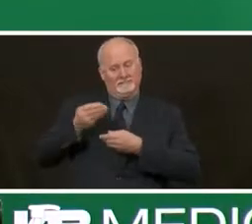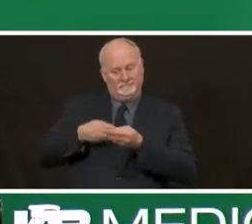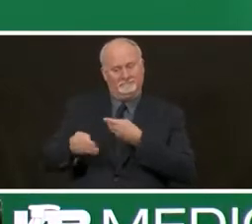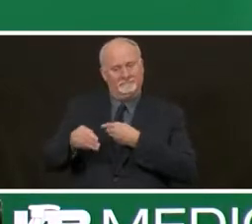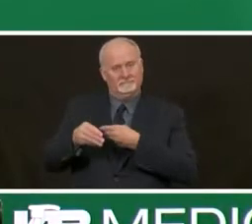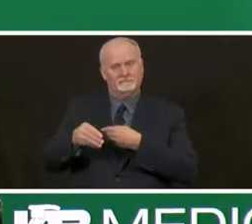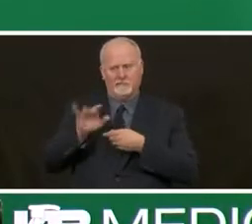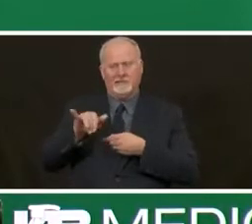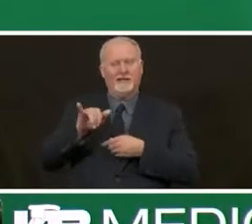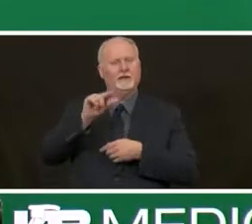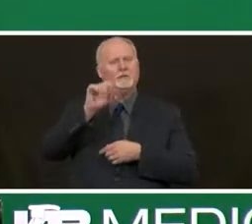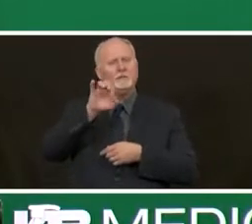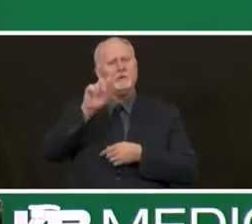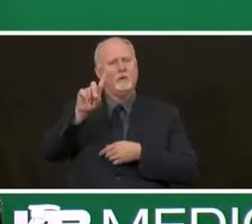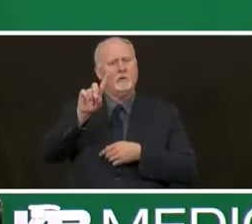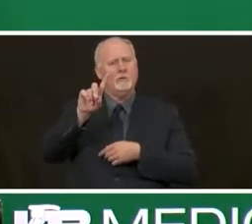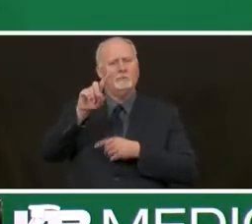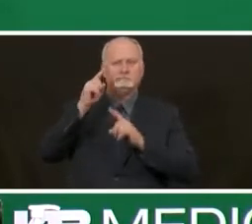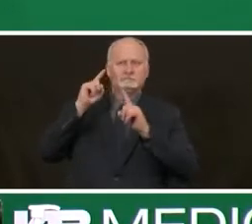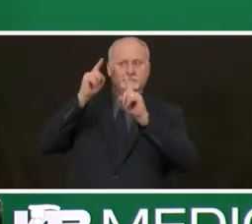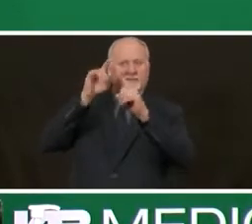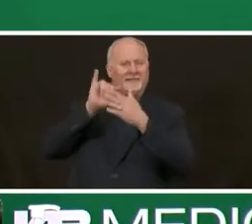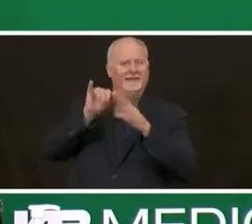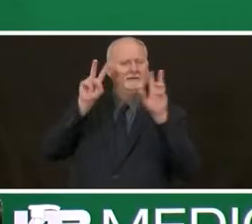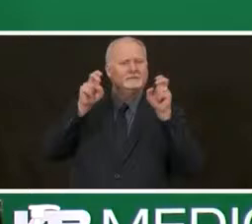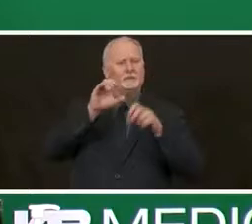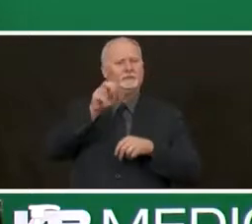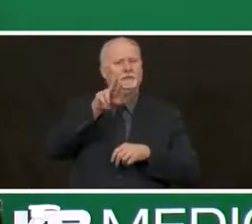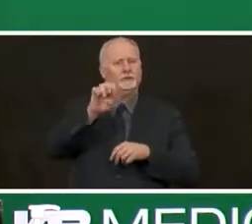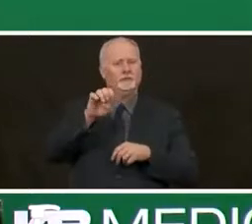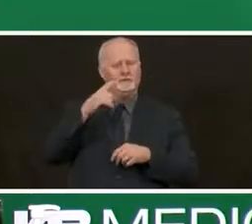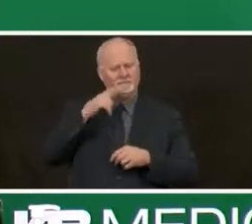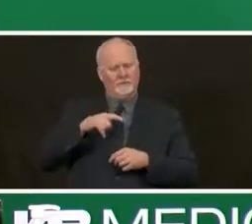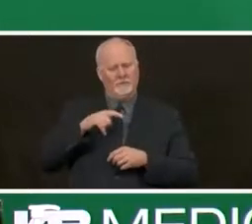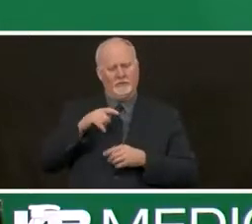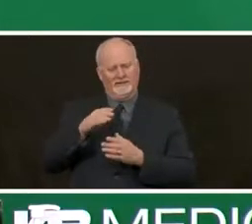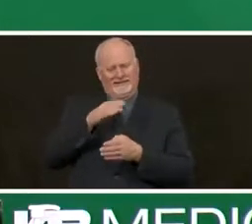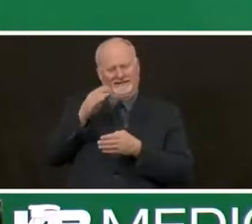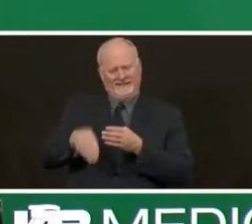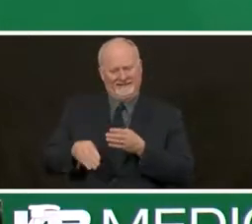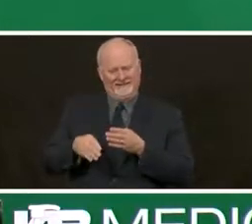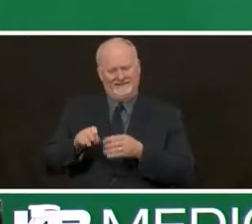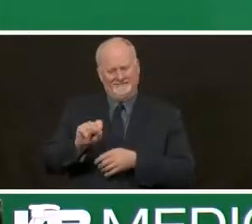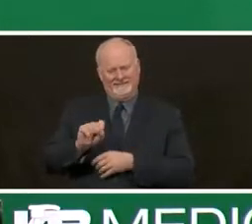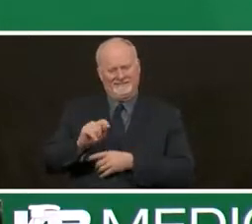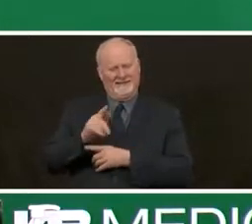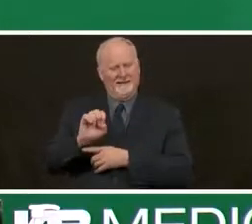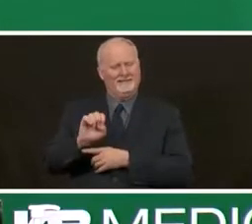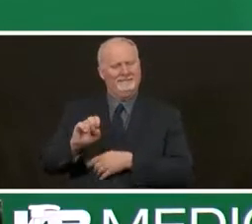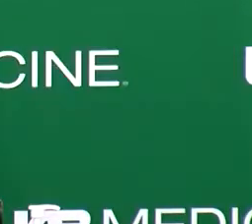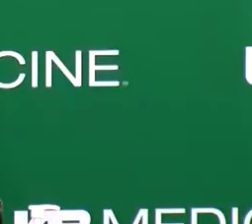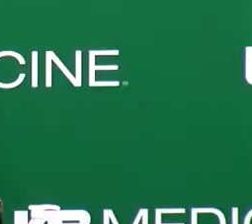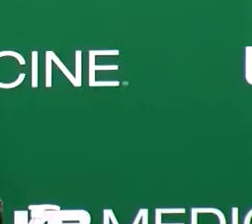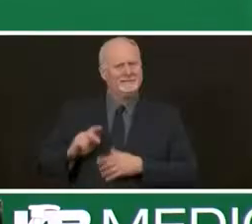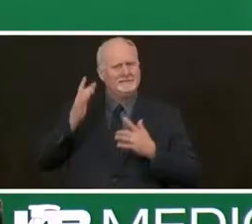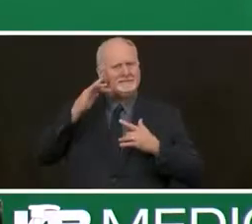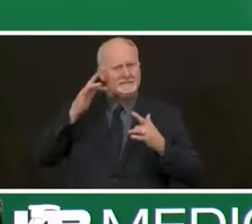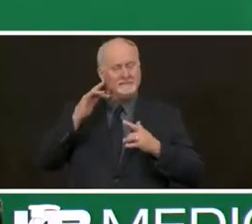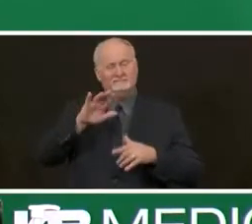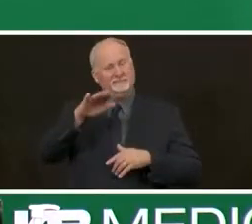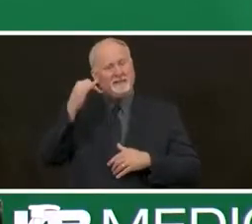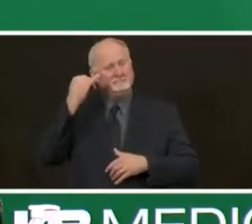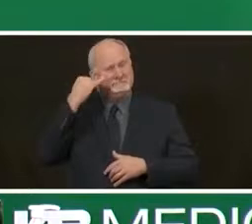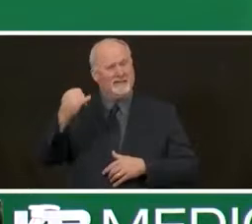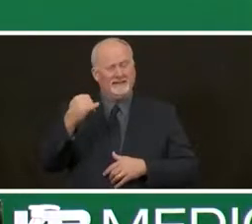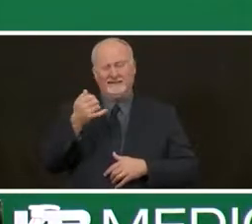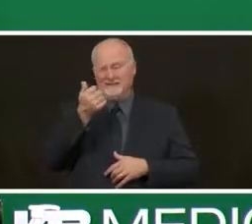gold standard, and it is, in fact, the cure for end-stage kidney disease and kidney failure. And so imagine any